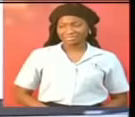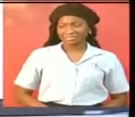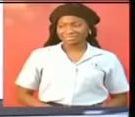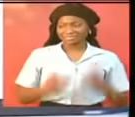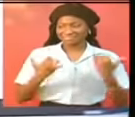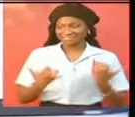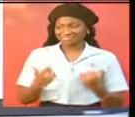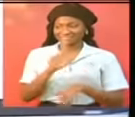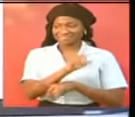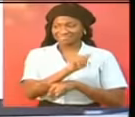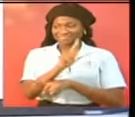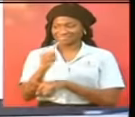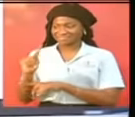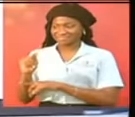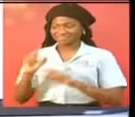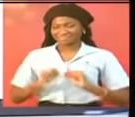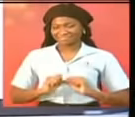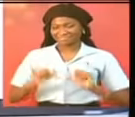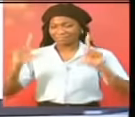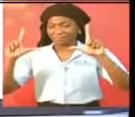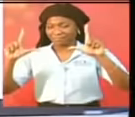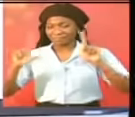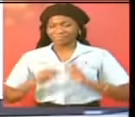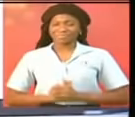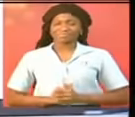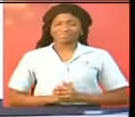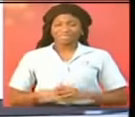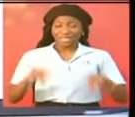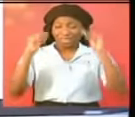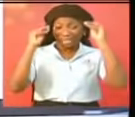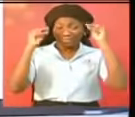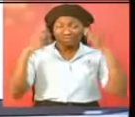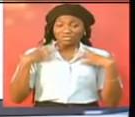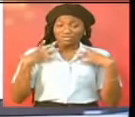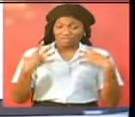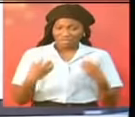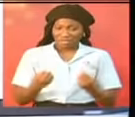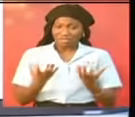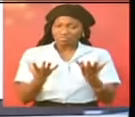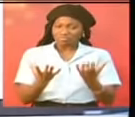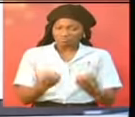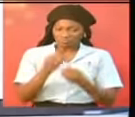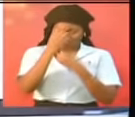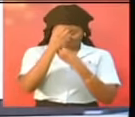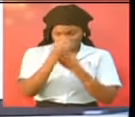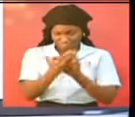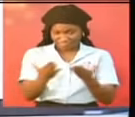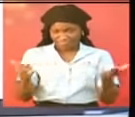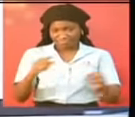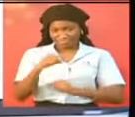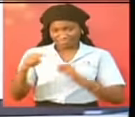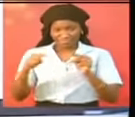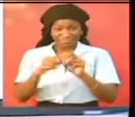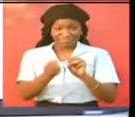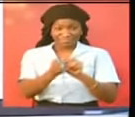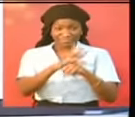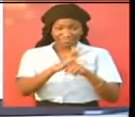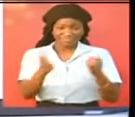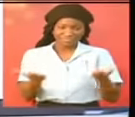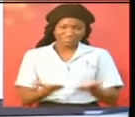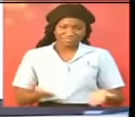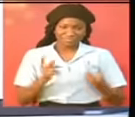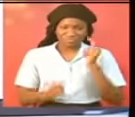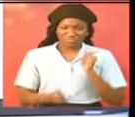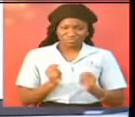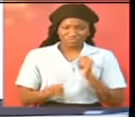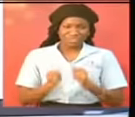This is TTT Live. I am DK Rasta. The Ministry of Health is giving an update on the status of COVID-19 in Trinidad and Tobago.